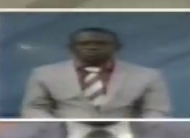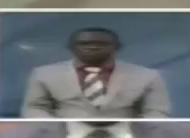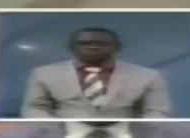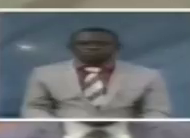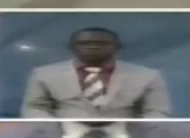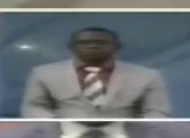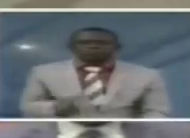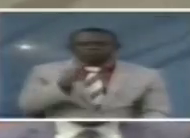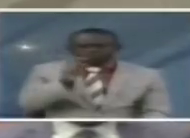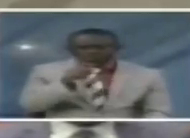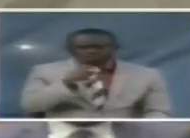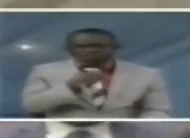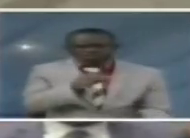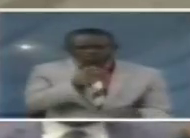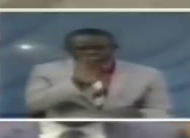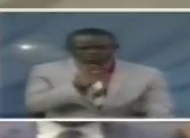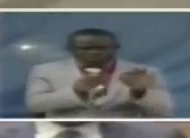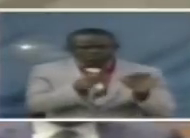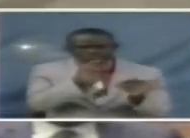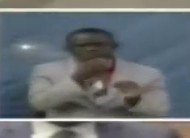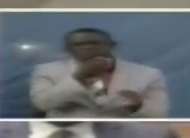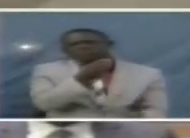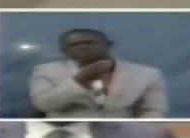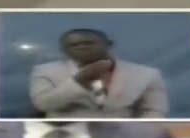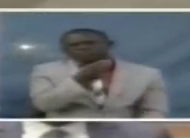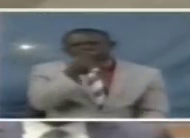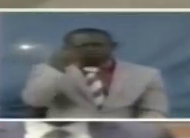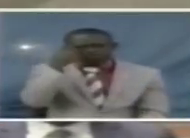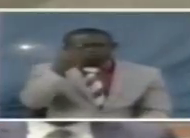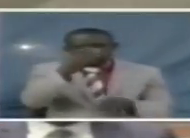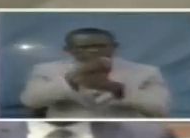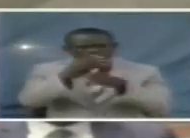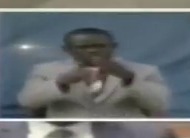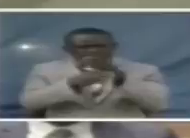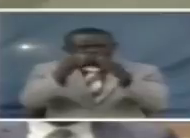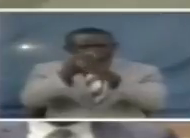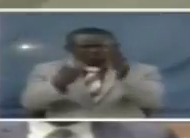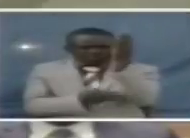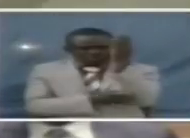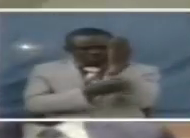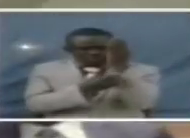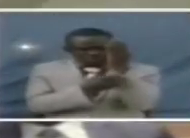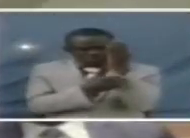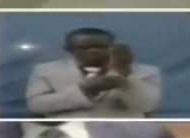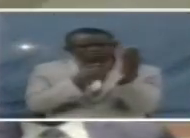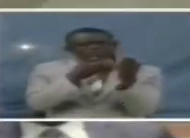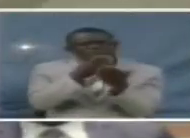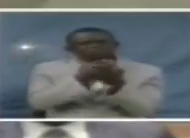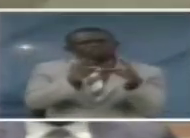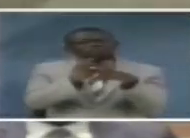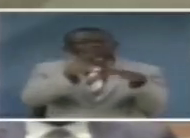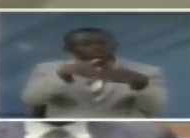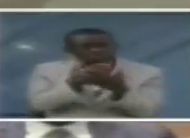Mr. Speaker, to assist in mobilizing funds for the